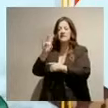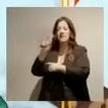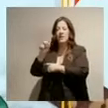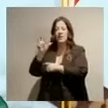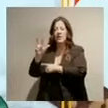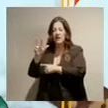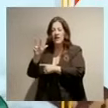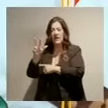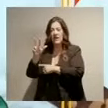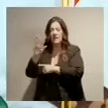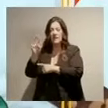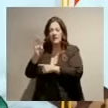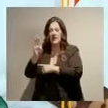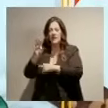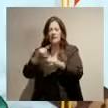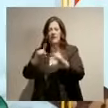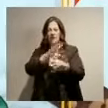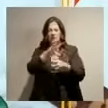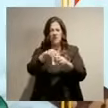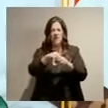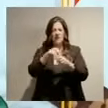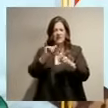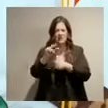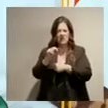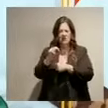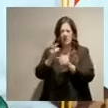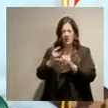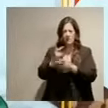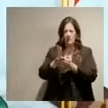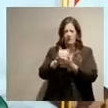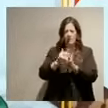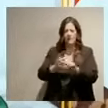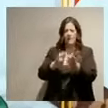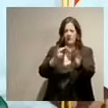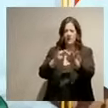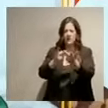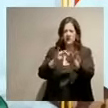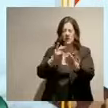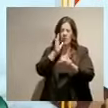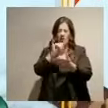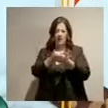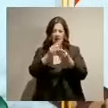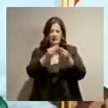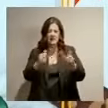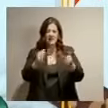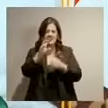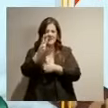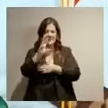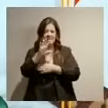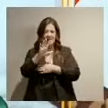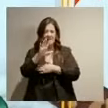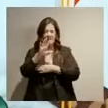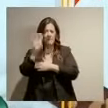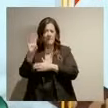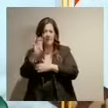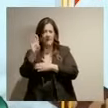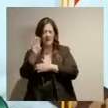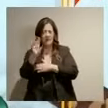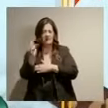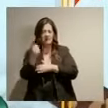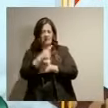billion in solutions they said were included in the January proposal, are we solving about $65 billion? Yeah, let's go to the, I appreciate this.